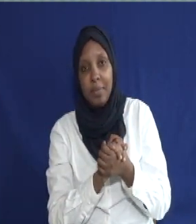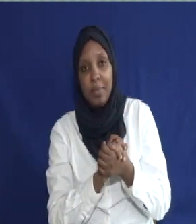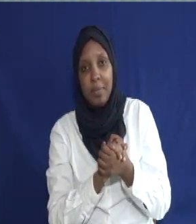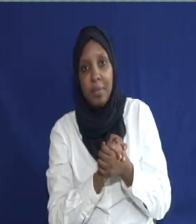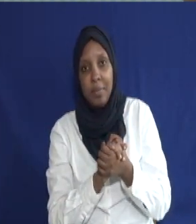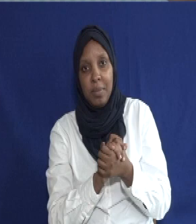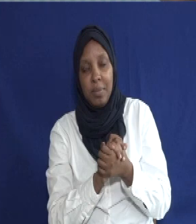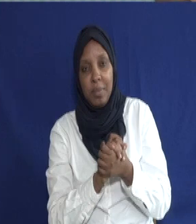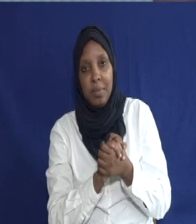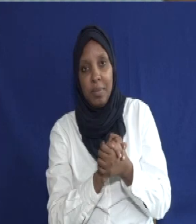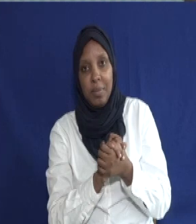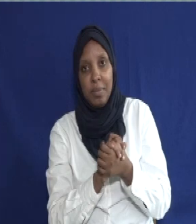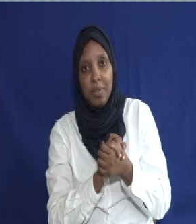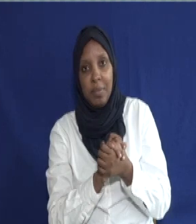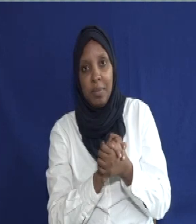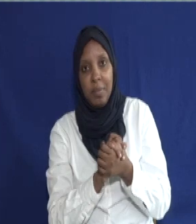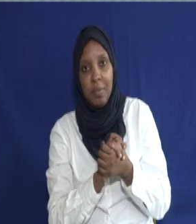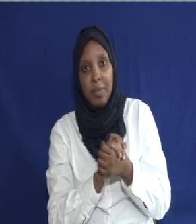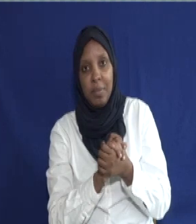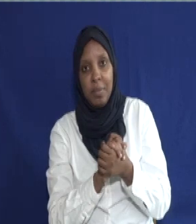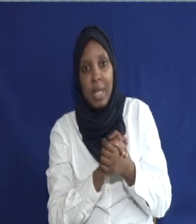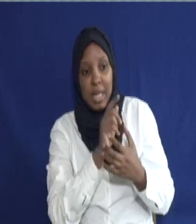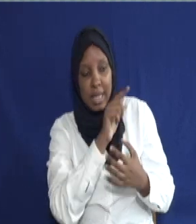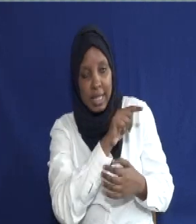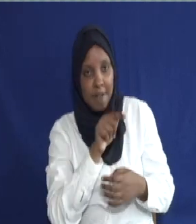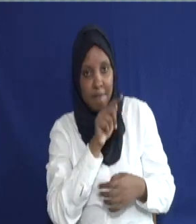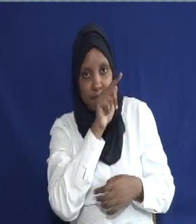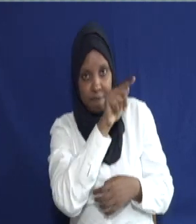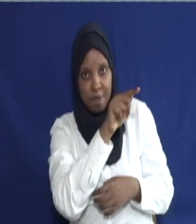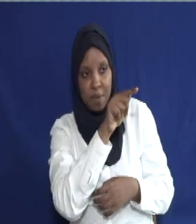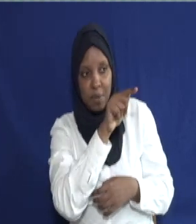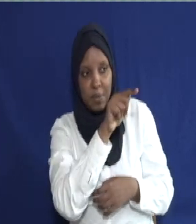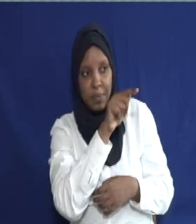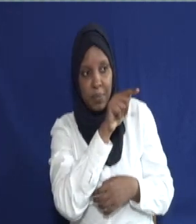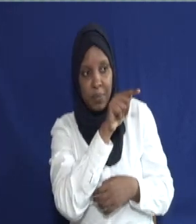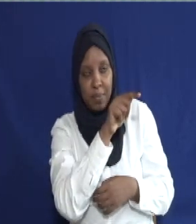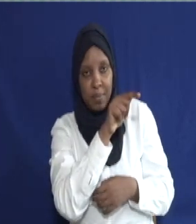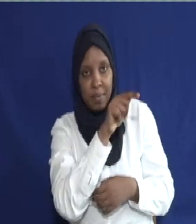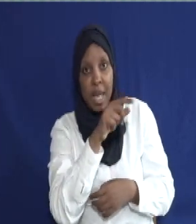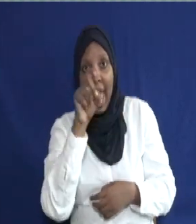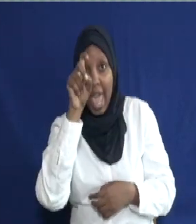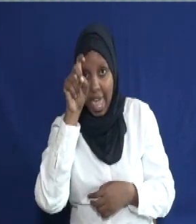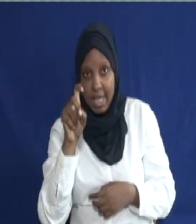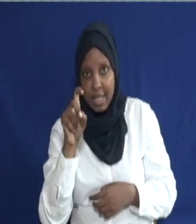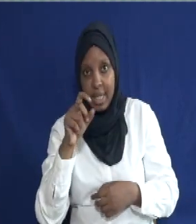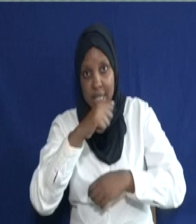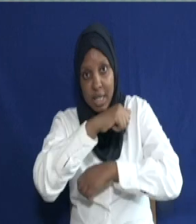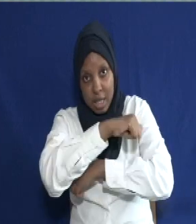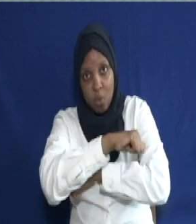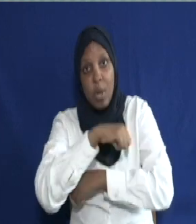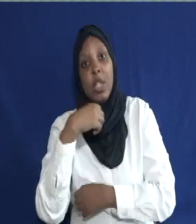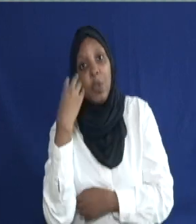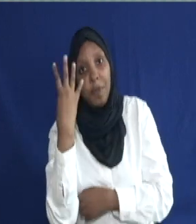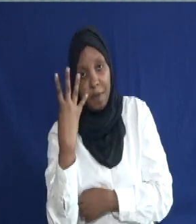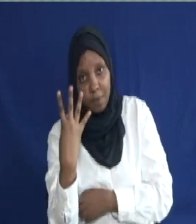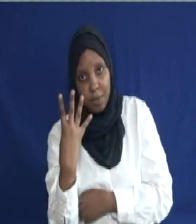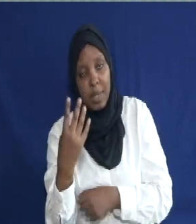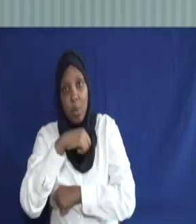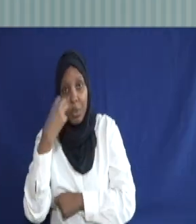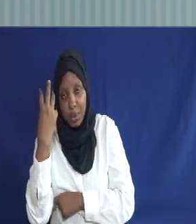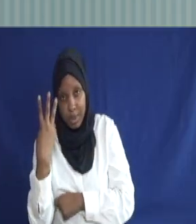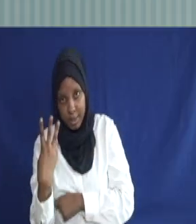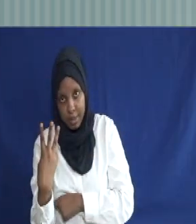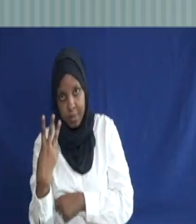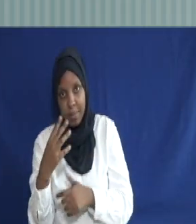base should also be equal. Therefore, we conclude as x is equal to 4. Very